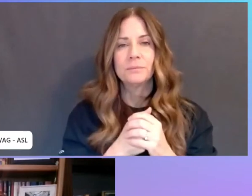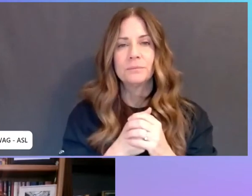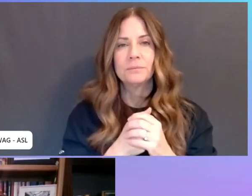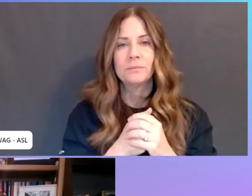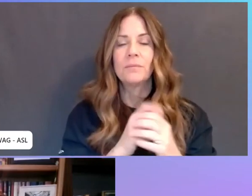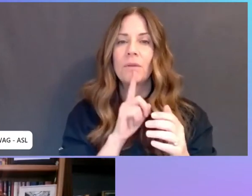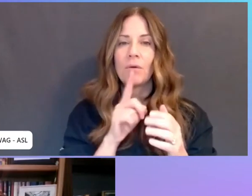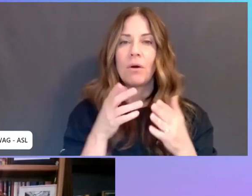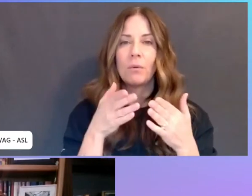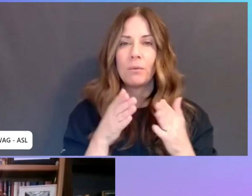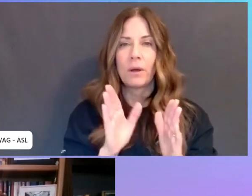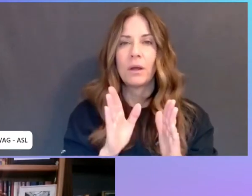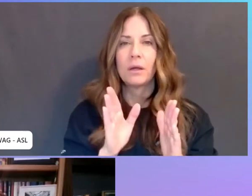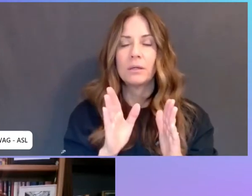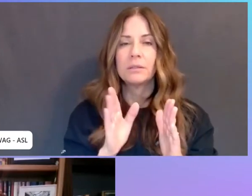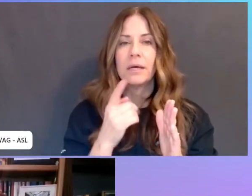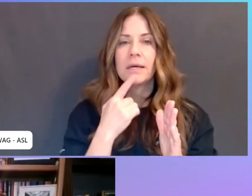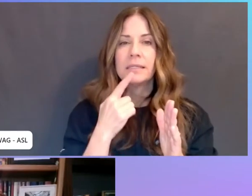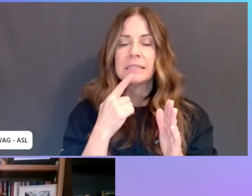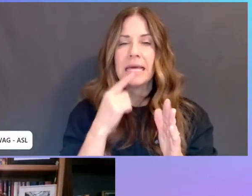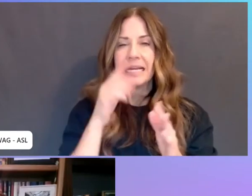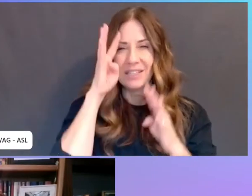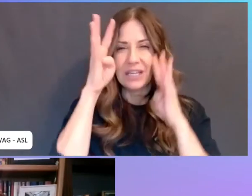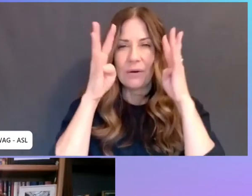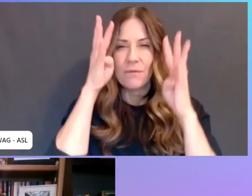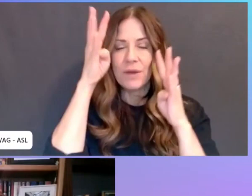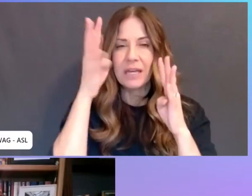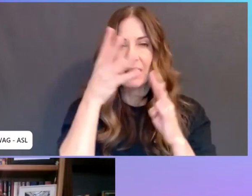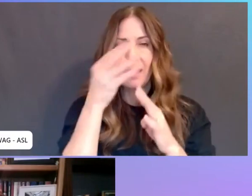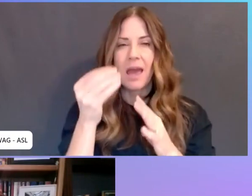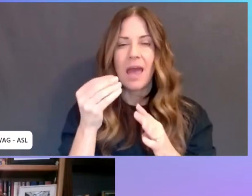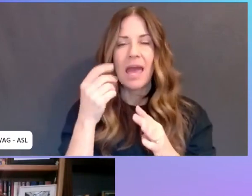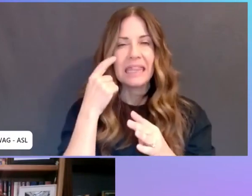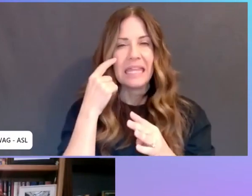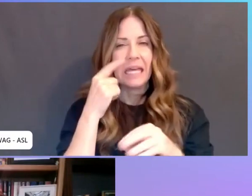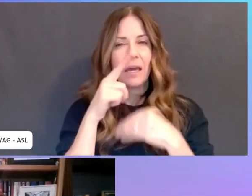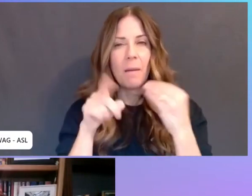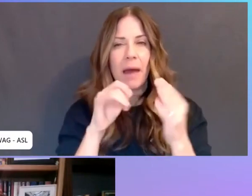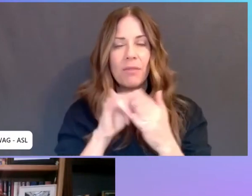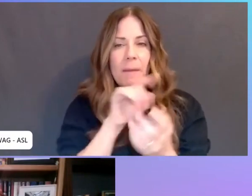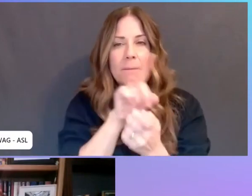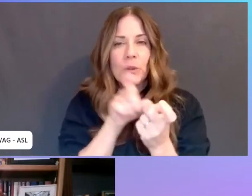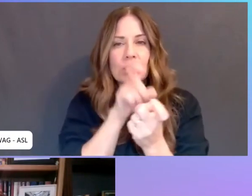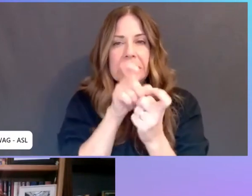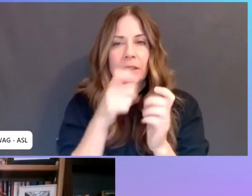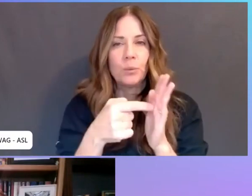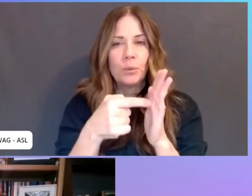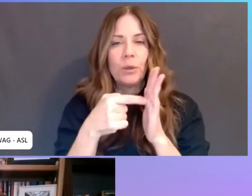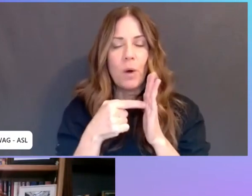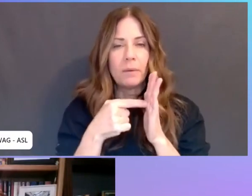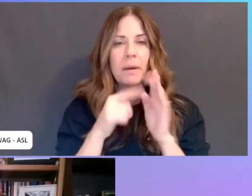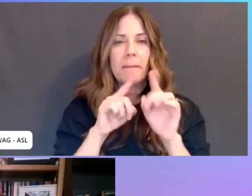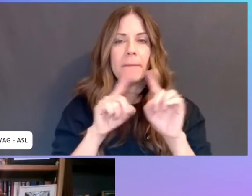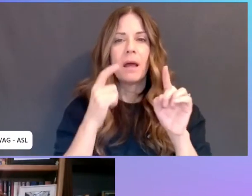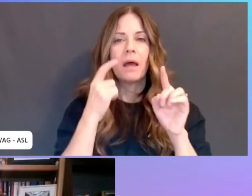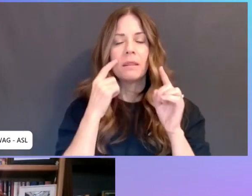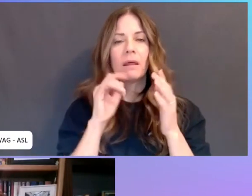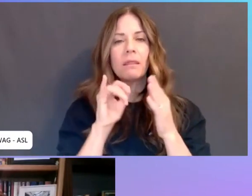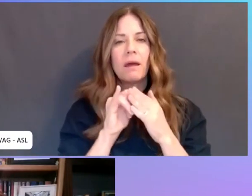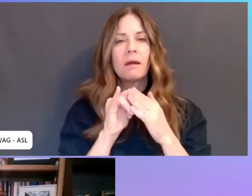there are ways of, as I said, innovating and thinking about that particular requirement. But I think